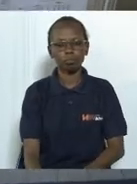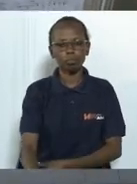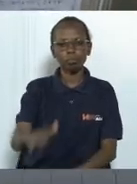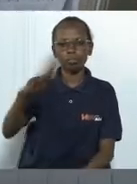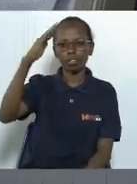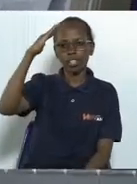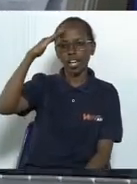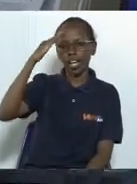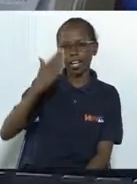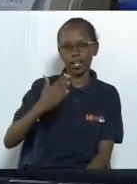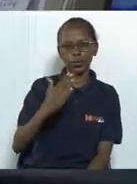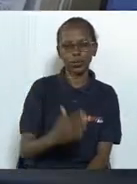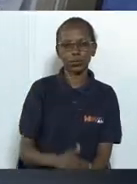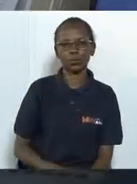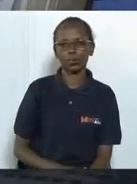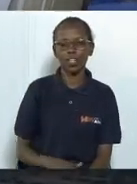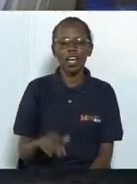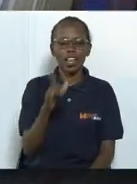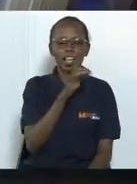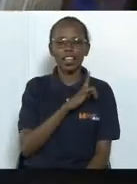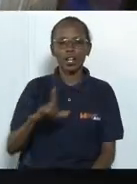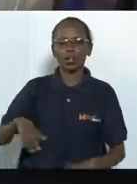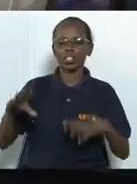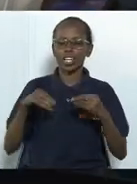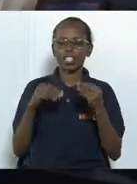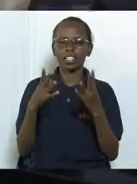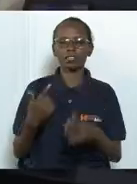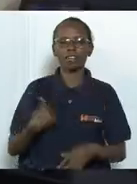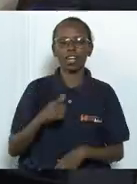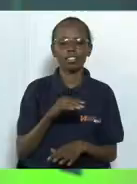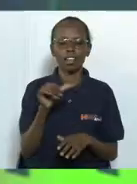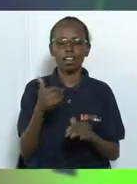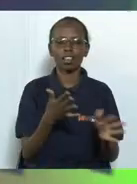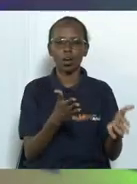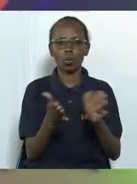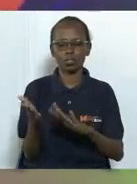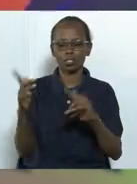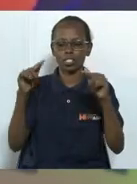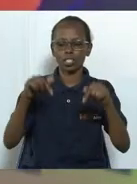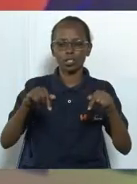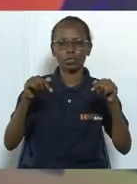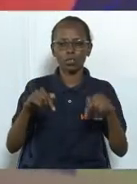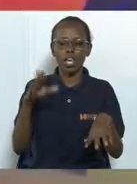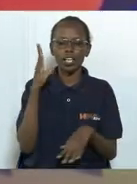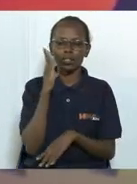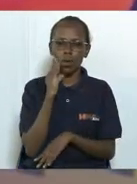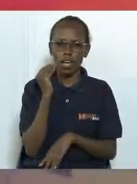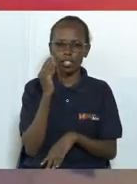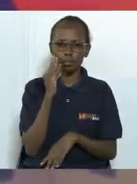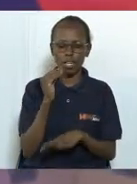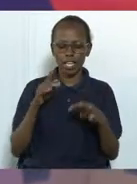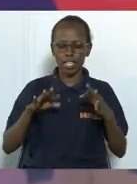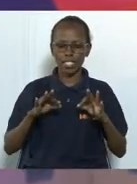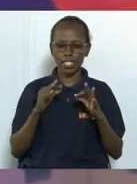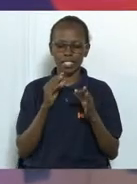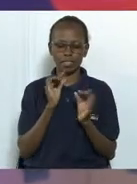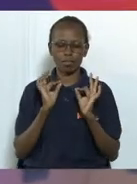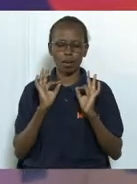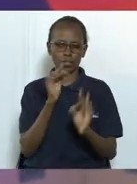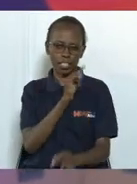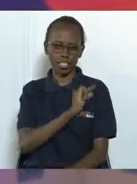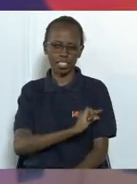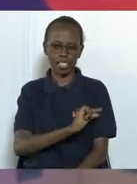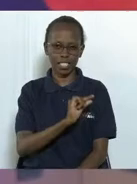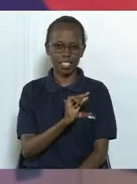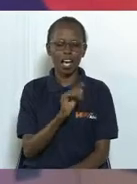Hello from wherever you are. The Lord has given us another opportunity today to experience His marvelous grace and